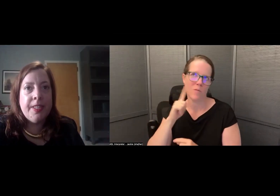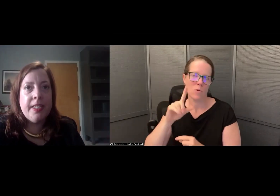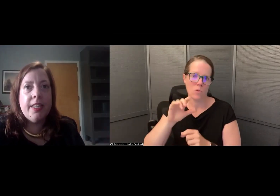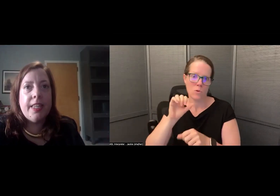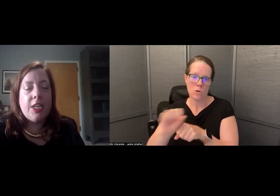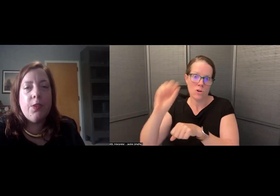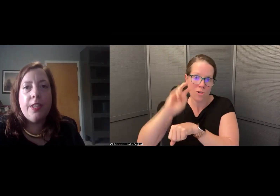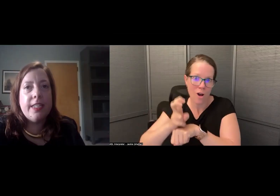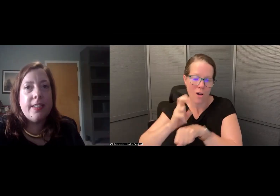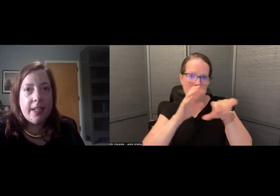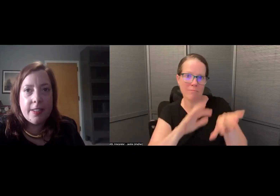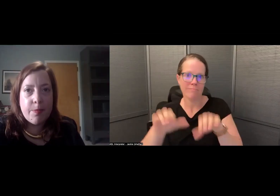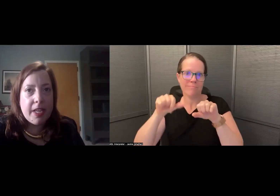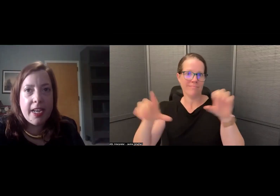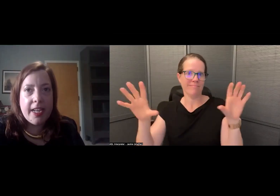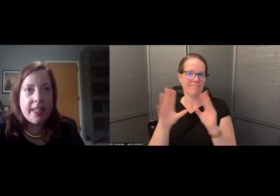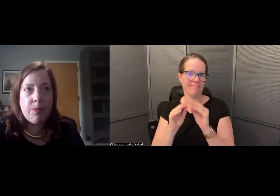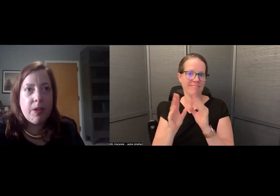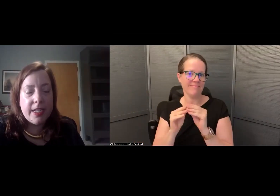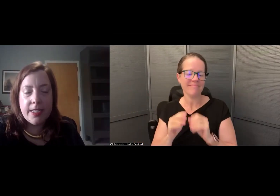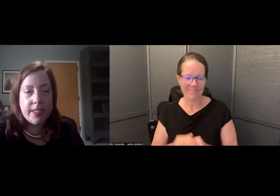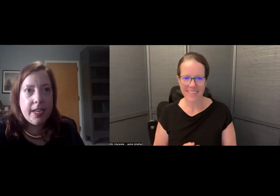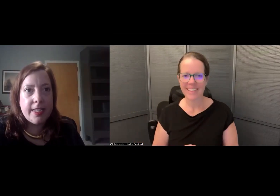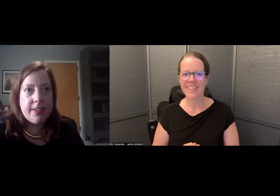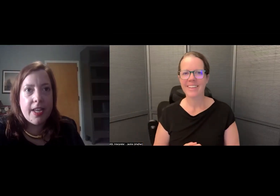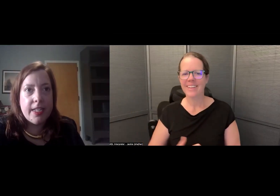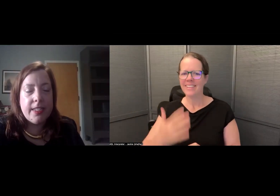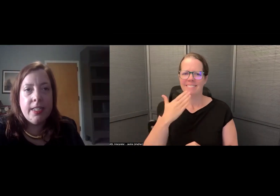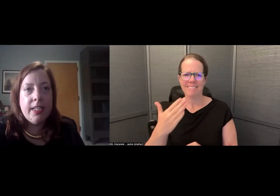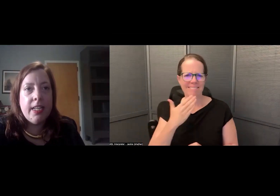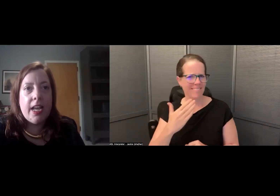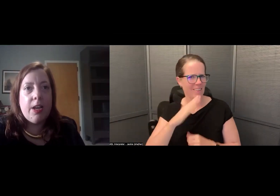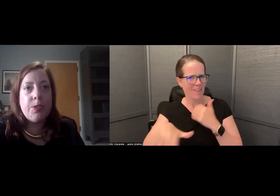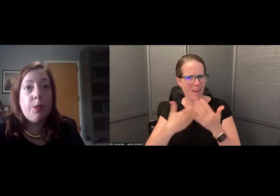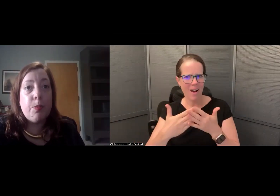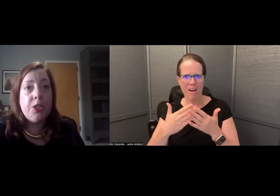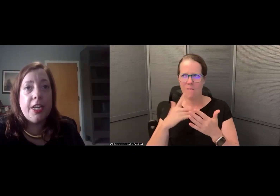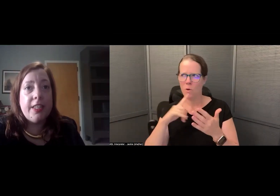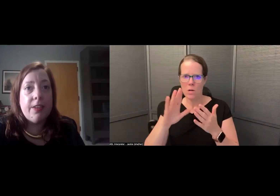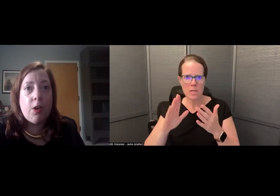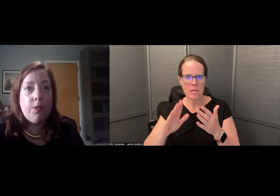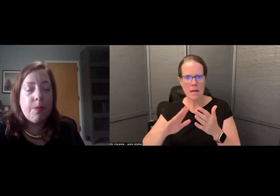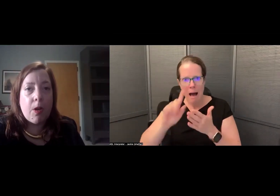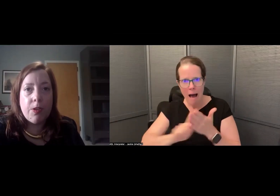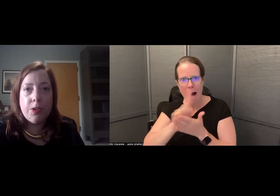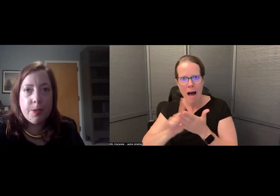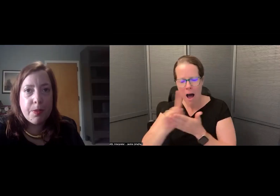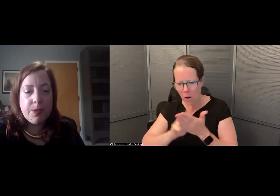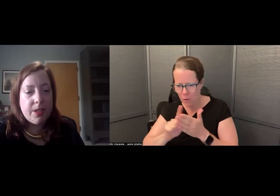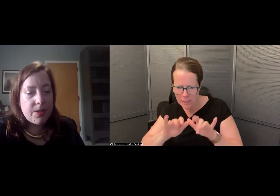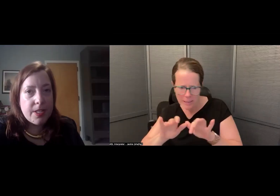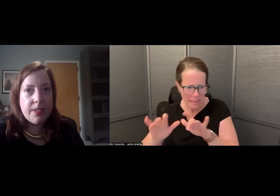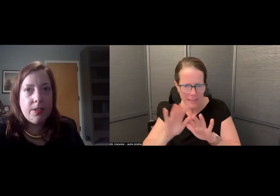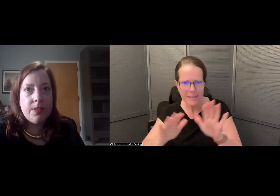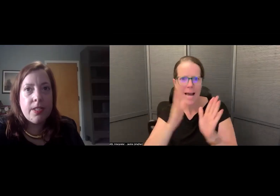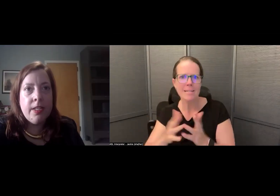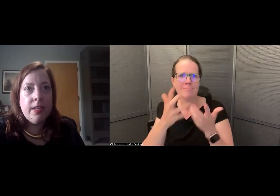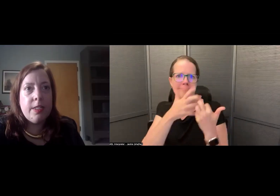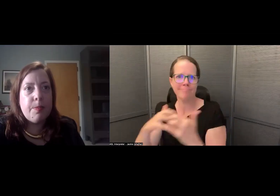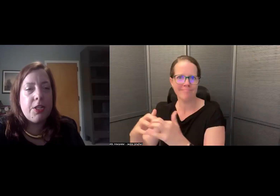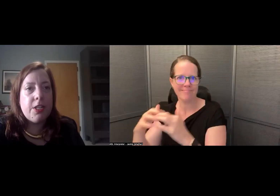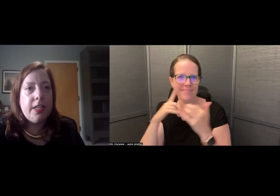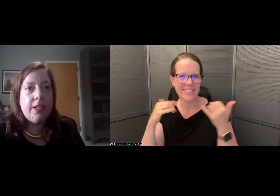conference. Thank you for the extensive planning that went into today's event. I also appreciate the evolving partnership between our